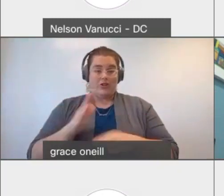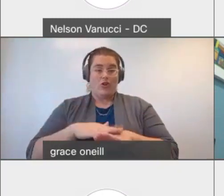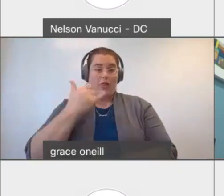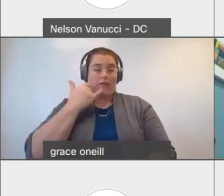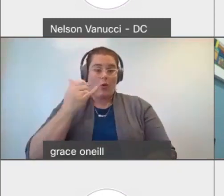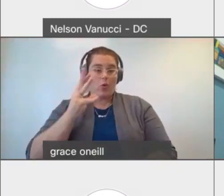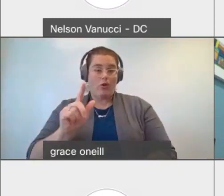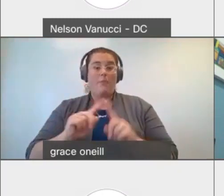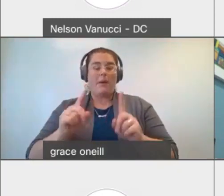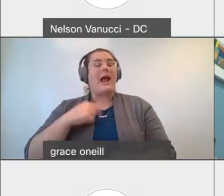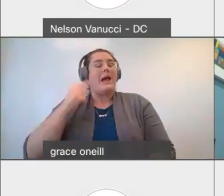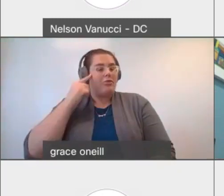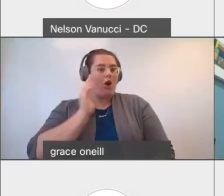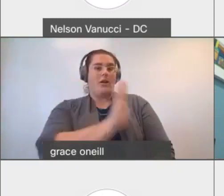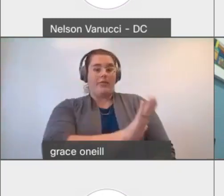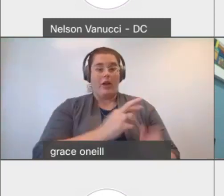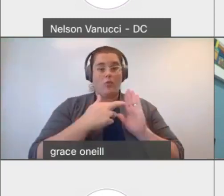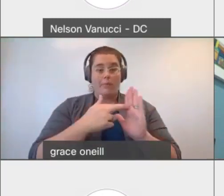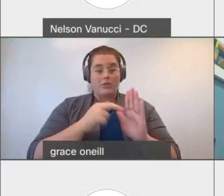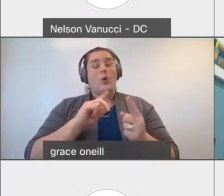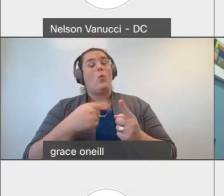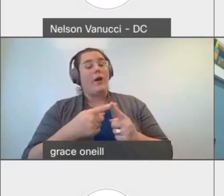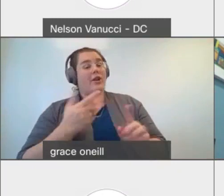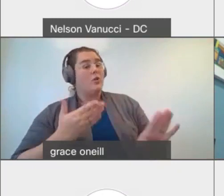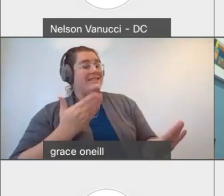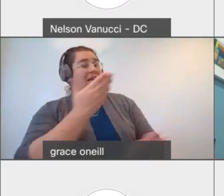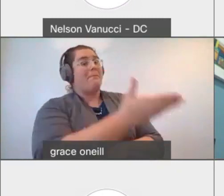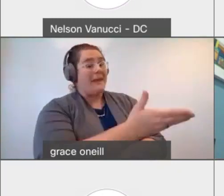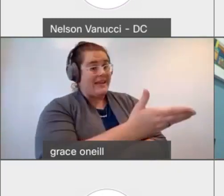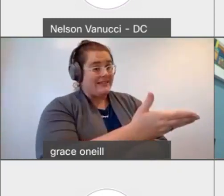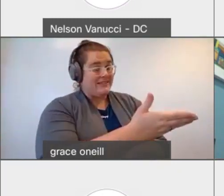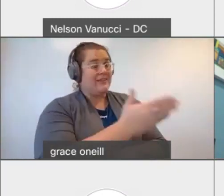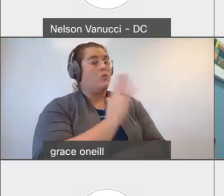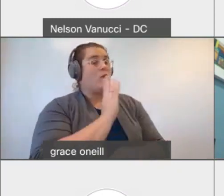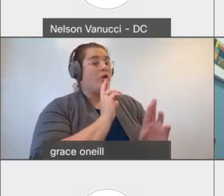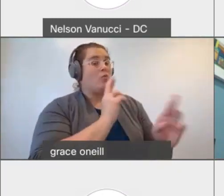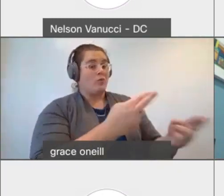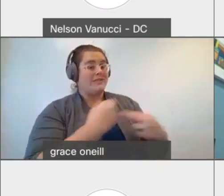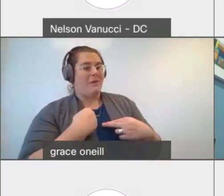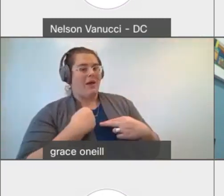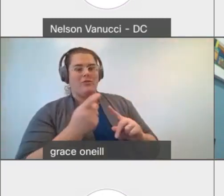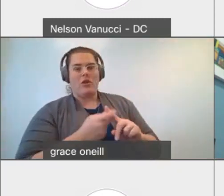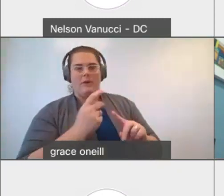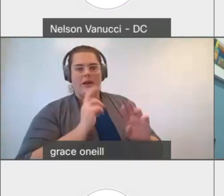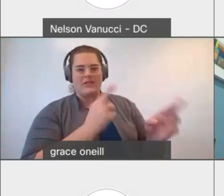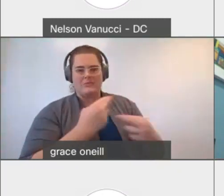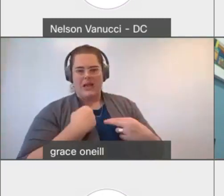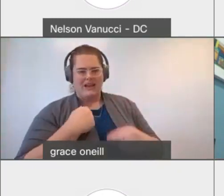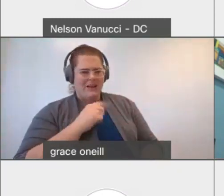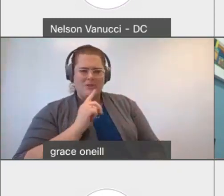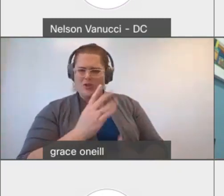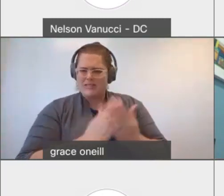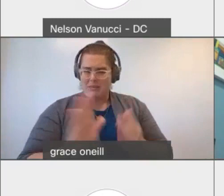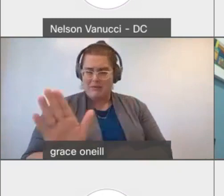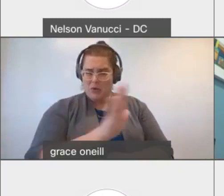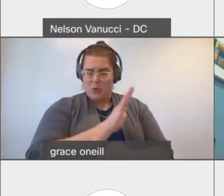last week is that when you submit your information, and I expect at least some of your staff have